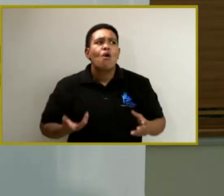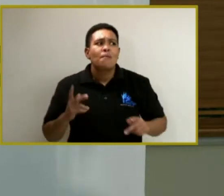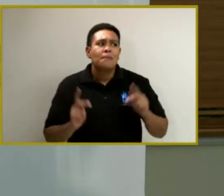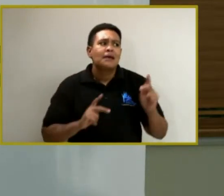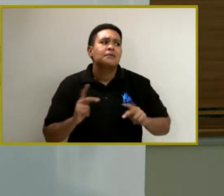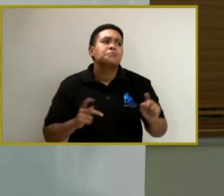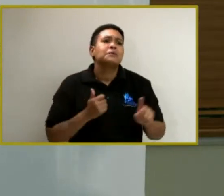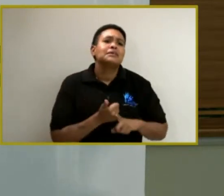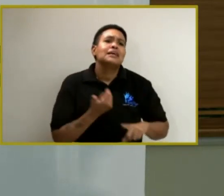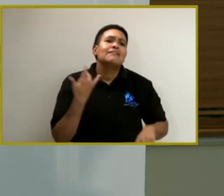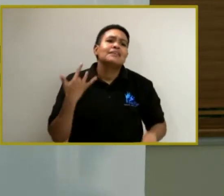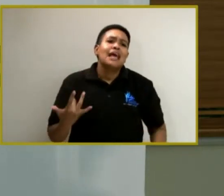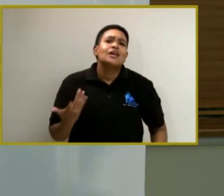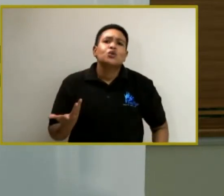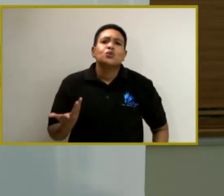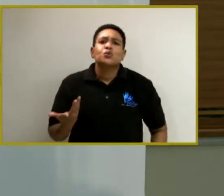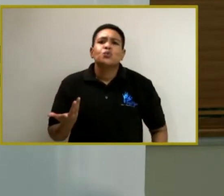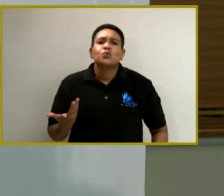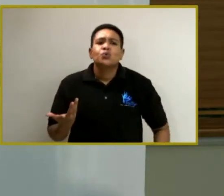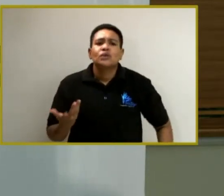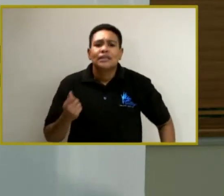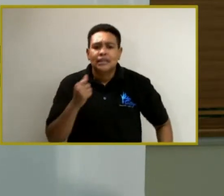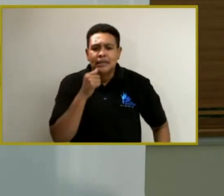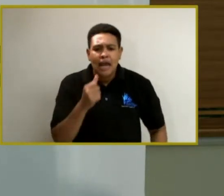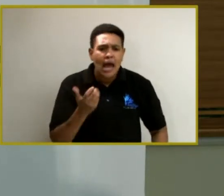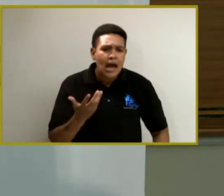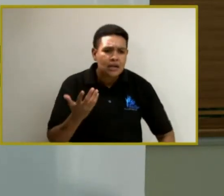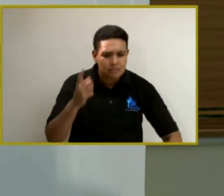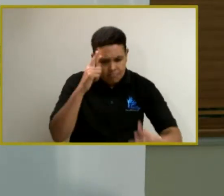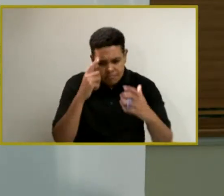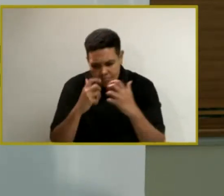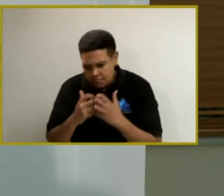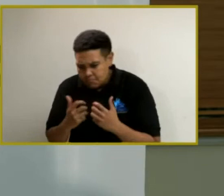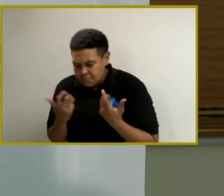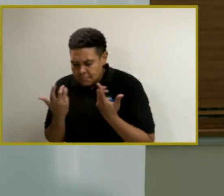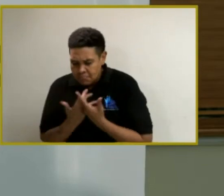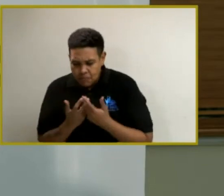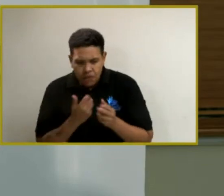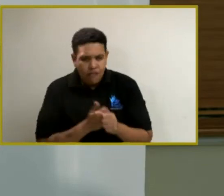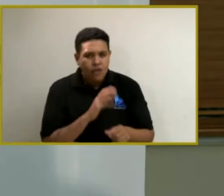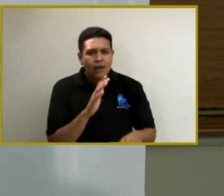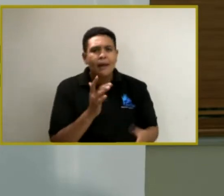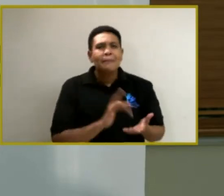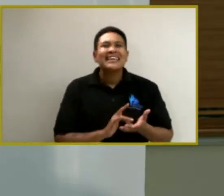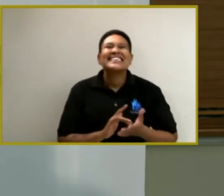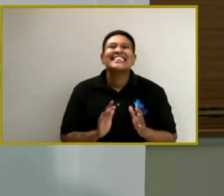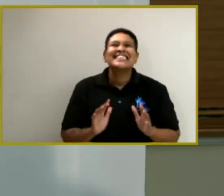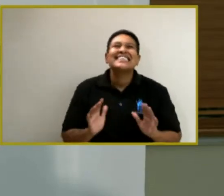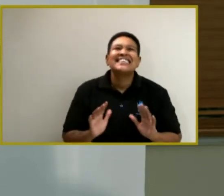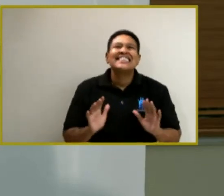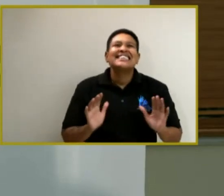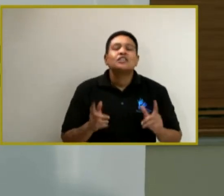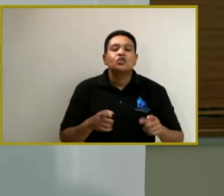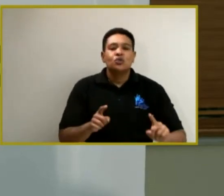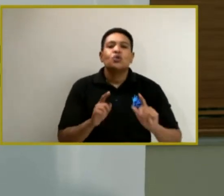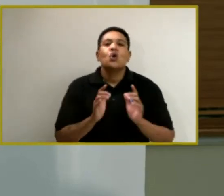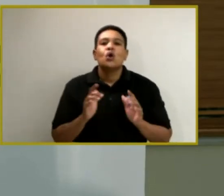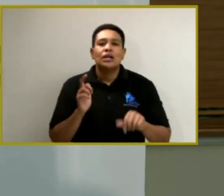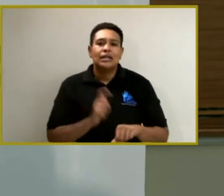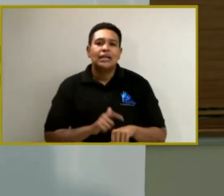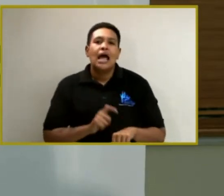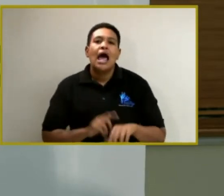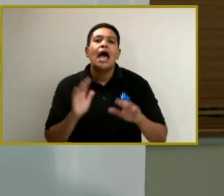persons tend to not be so compliant with their medications during the holiday